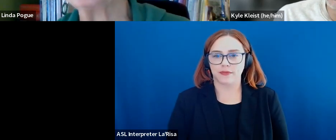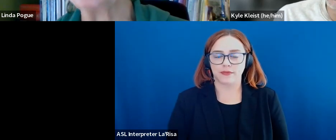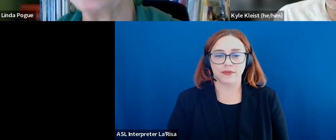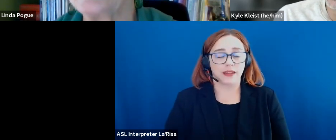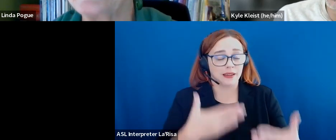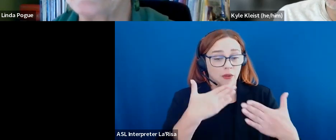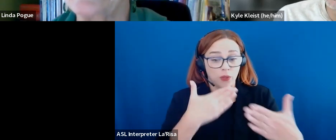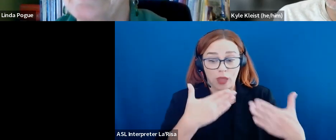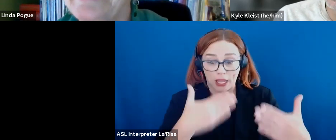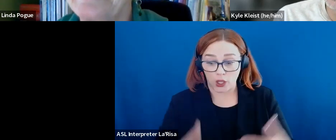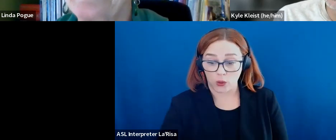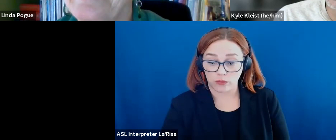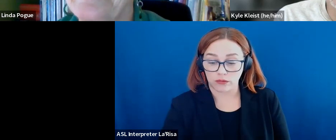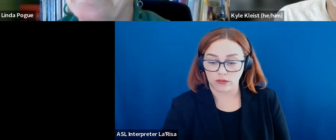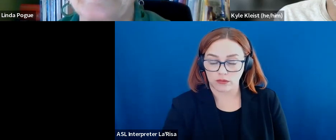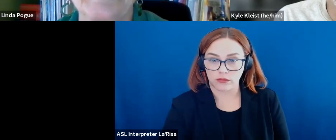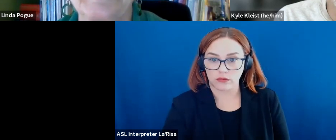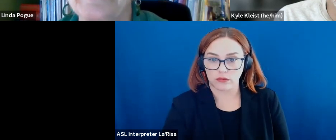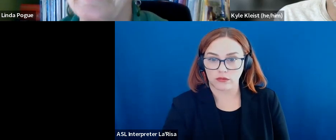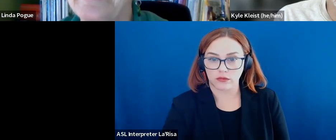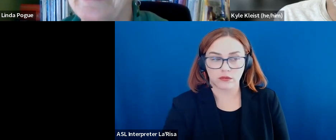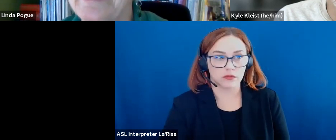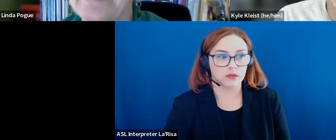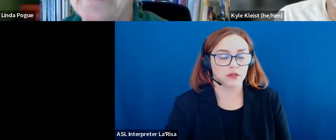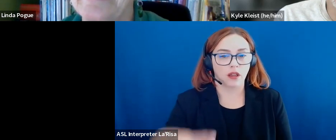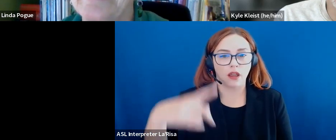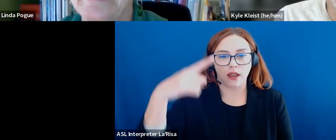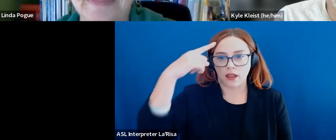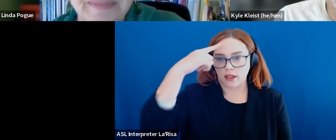Thanks, Abby. So I think